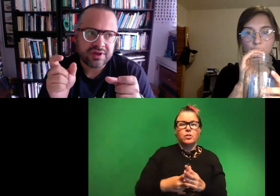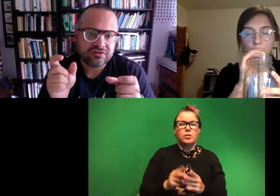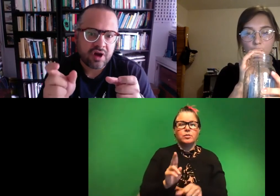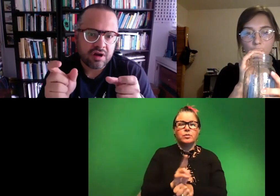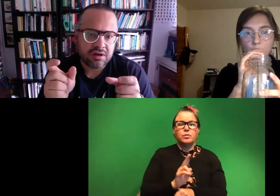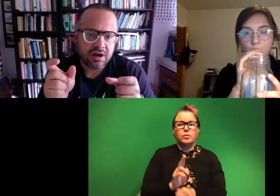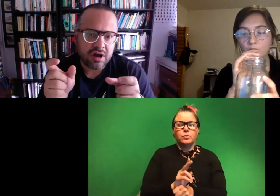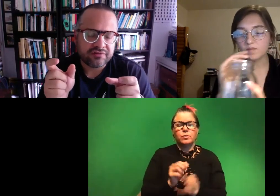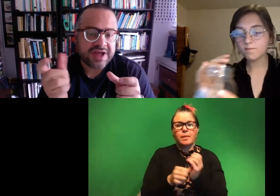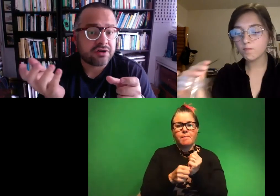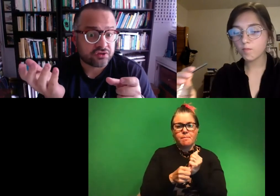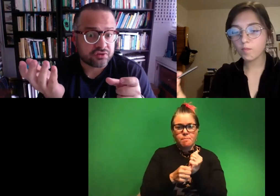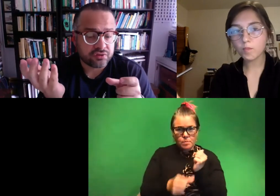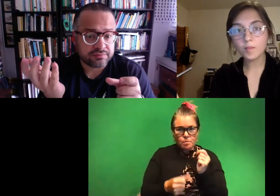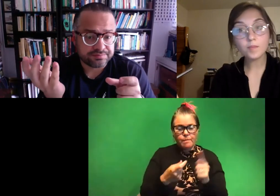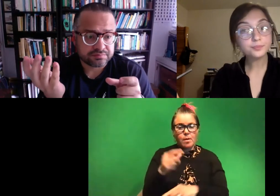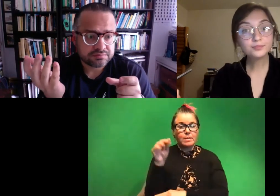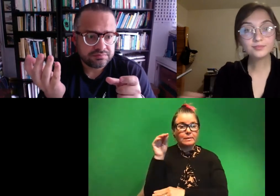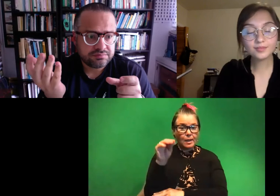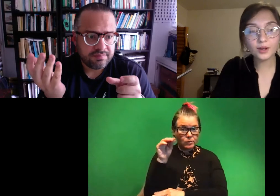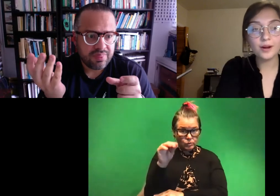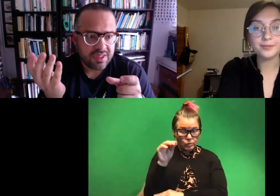the dung of dinosaurs. Oh.